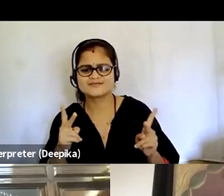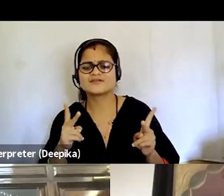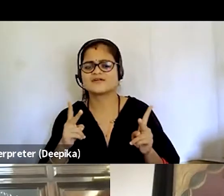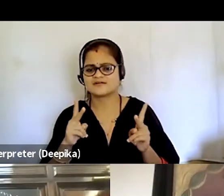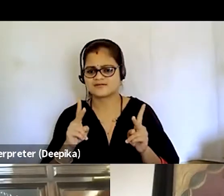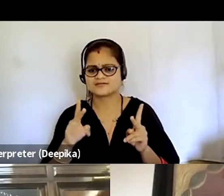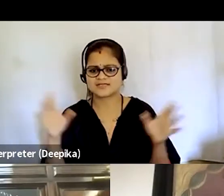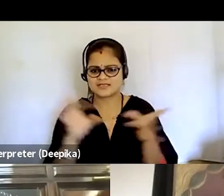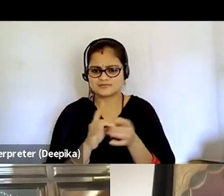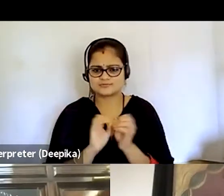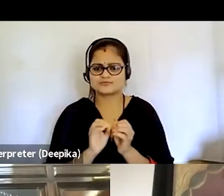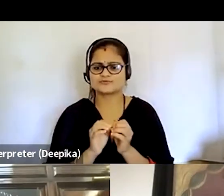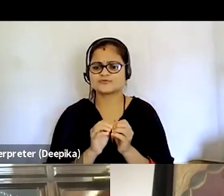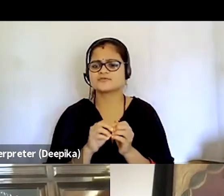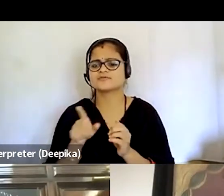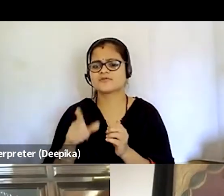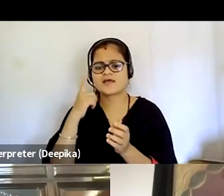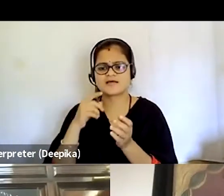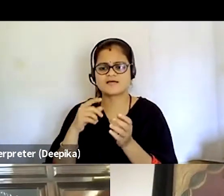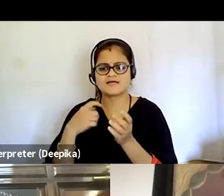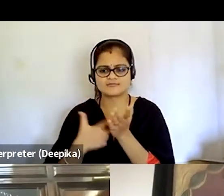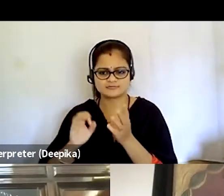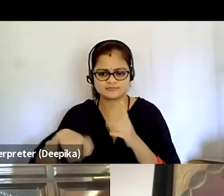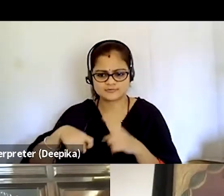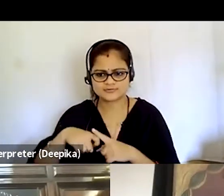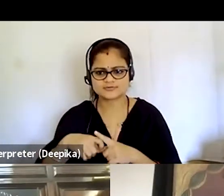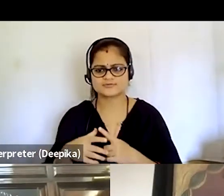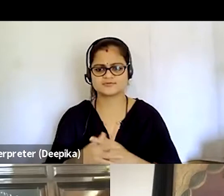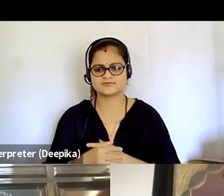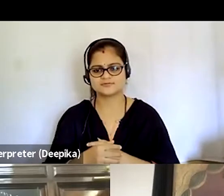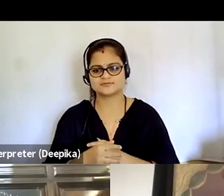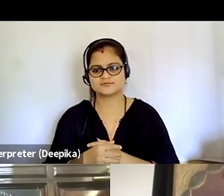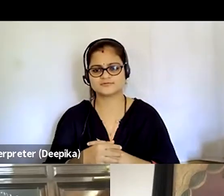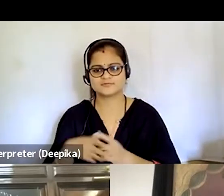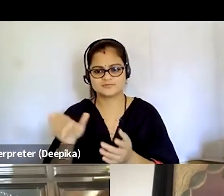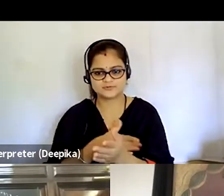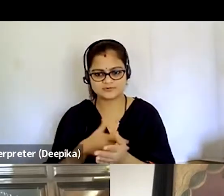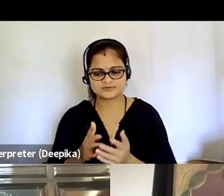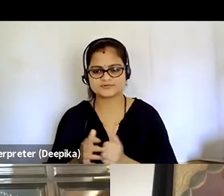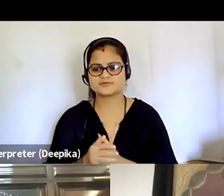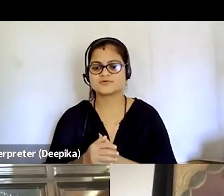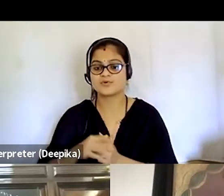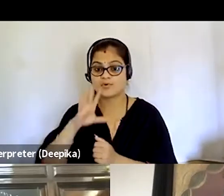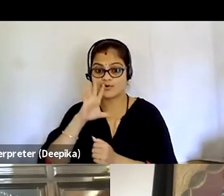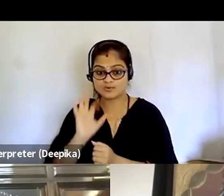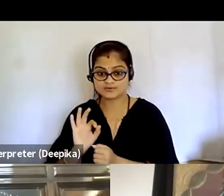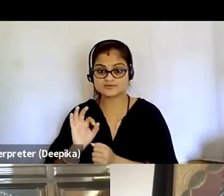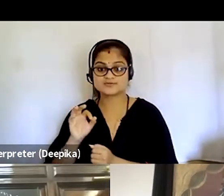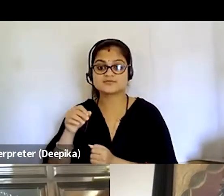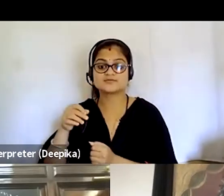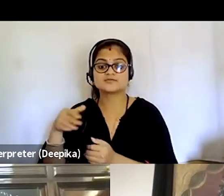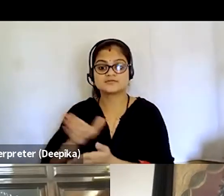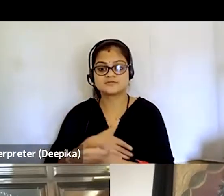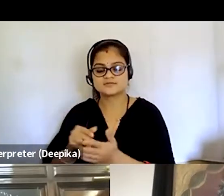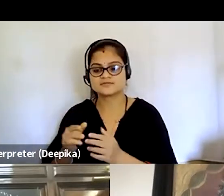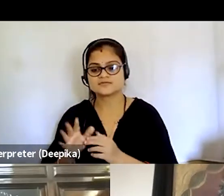our curation with classic rock nights, because I always felt that I need to encourage people to do their original music, and then every once in a way